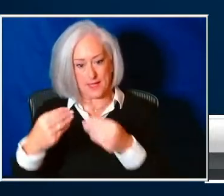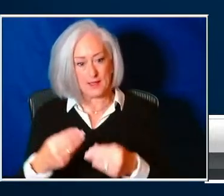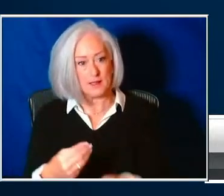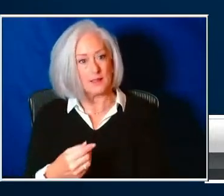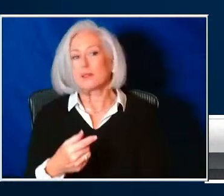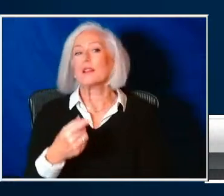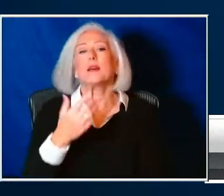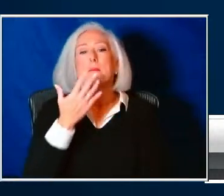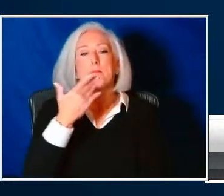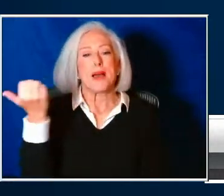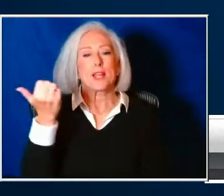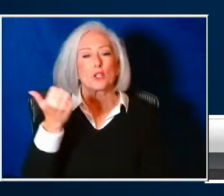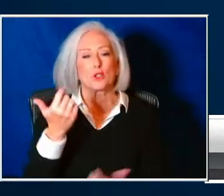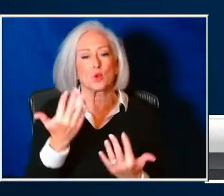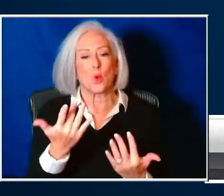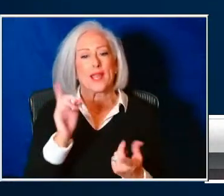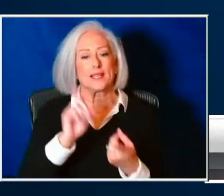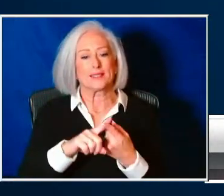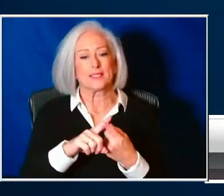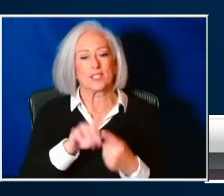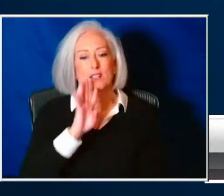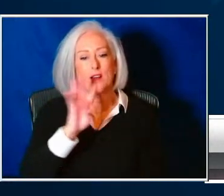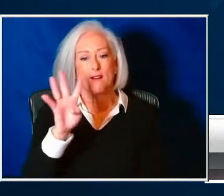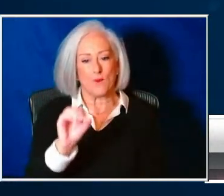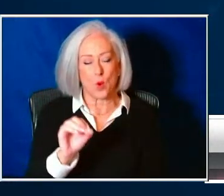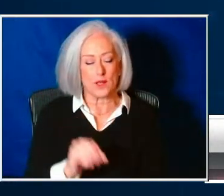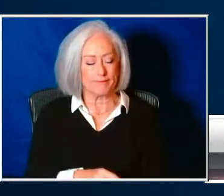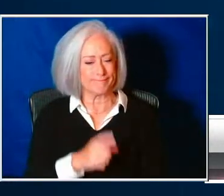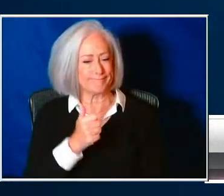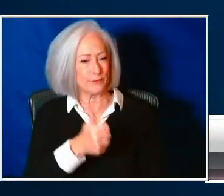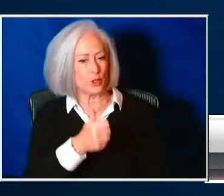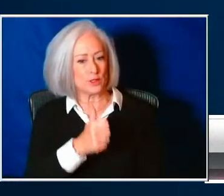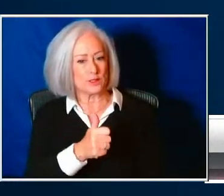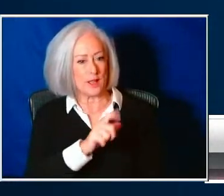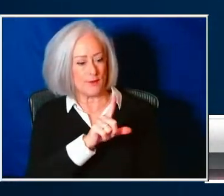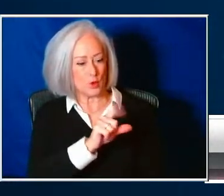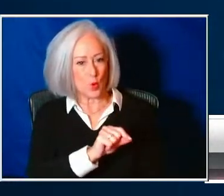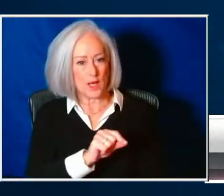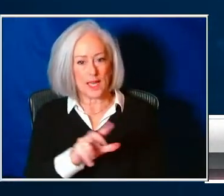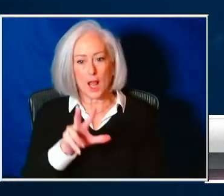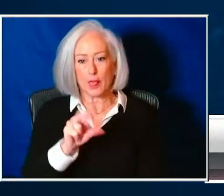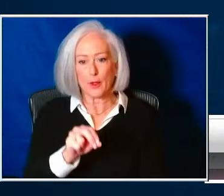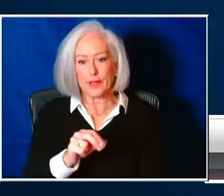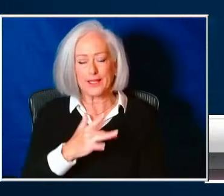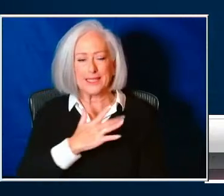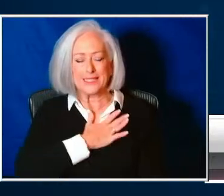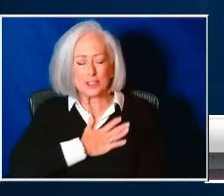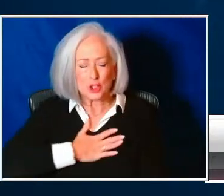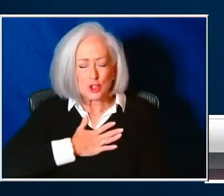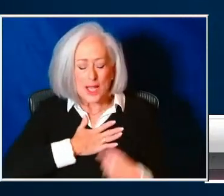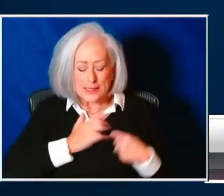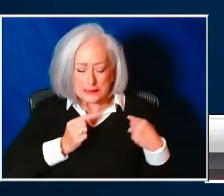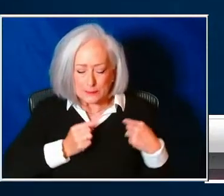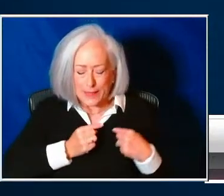wait till that time. So if you're 20 or 30 and you have a chest pain, this is not the first test you want to